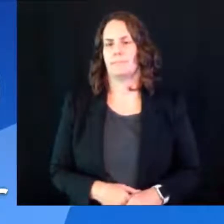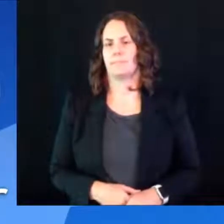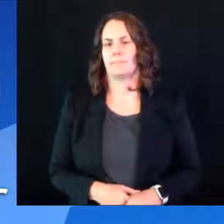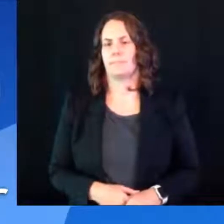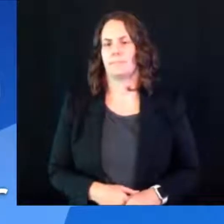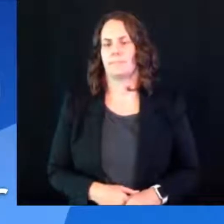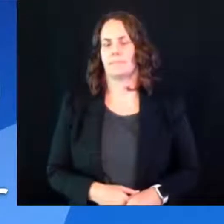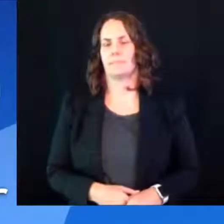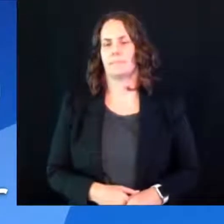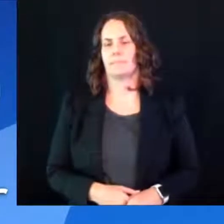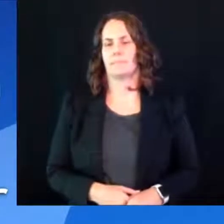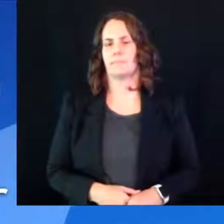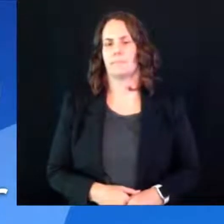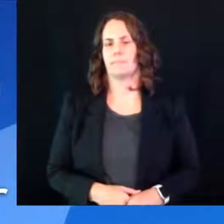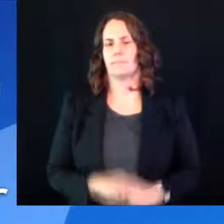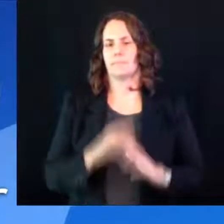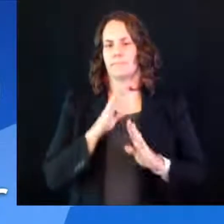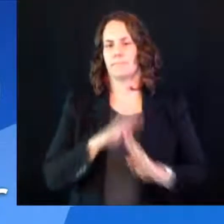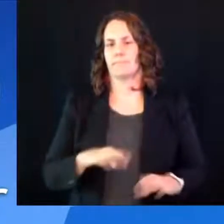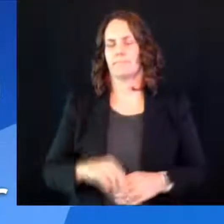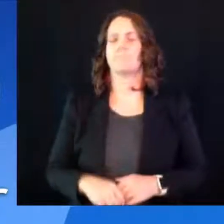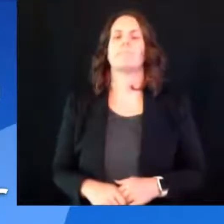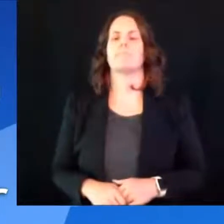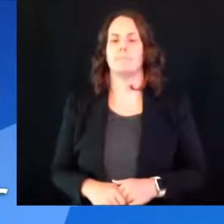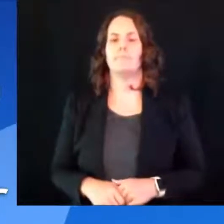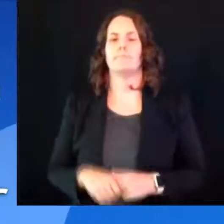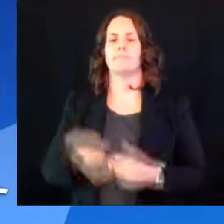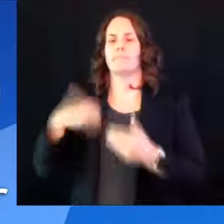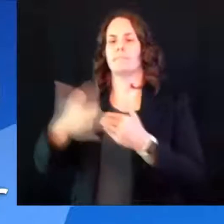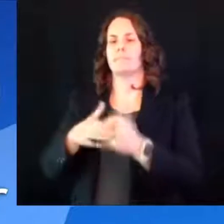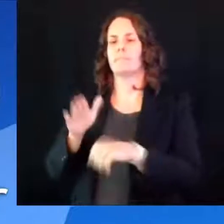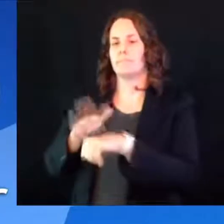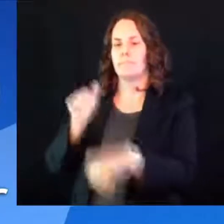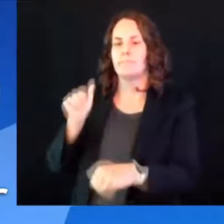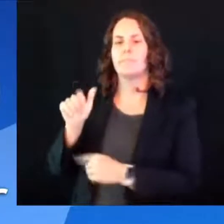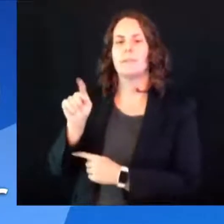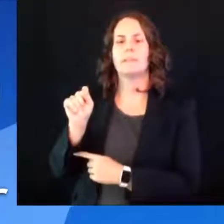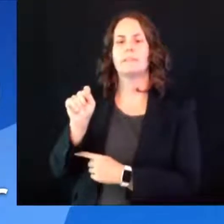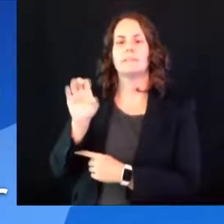All right, let's move on to Todd Richmond at the Associated Press. Todd.